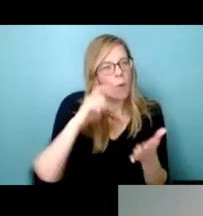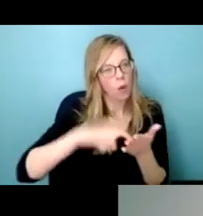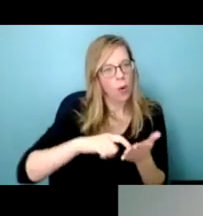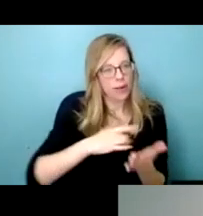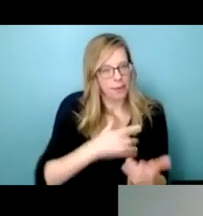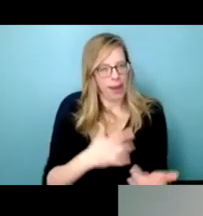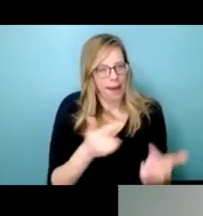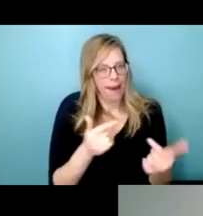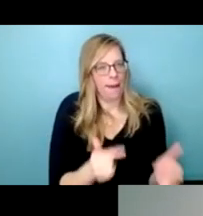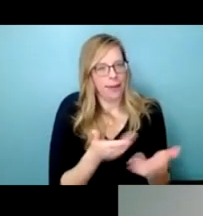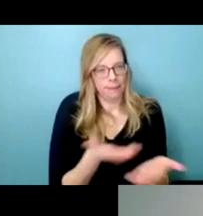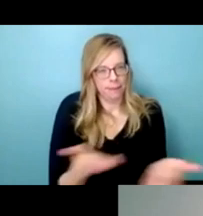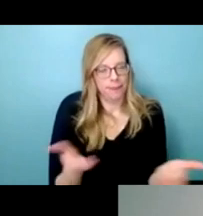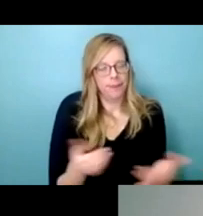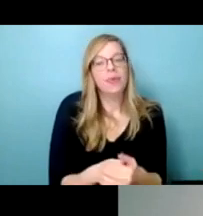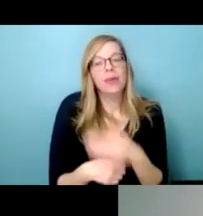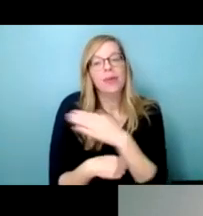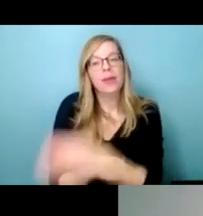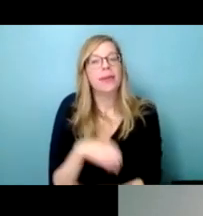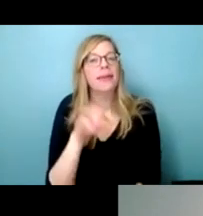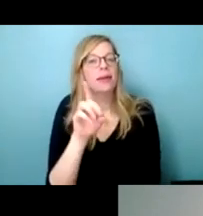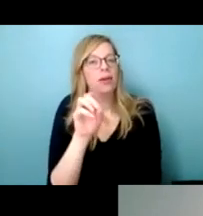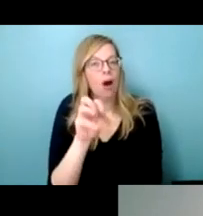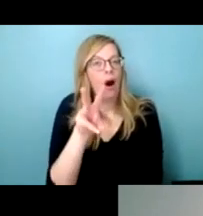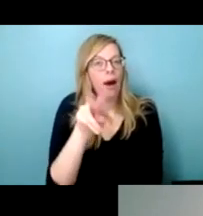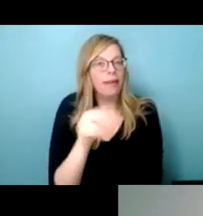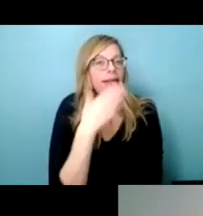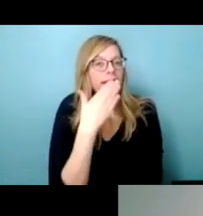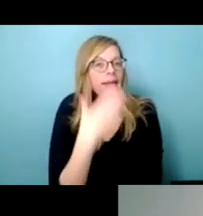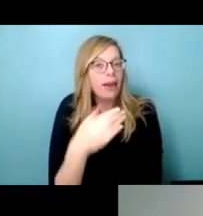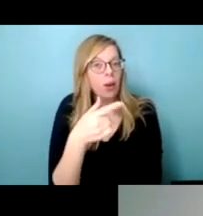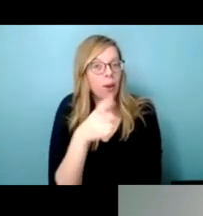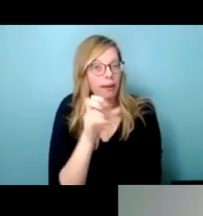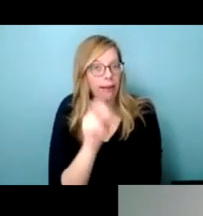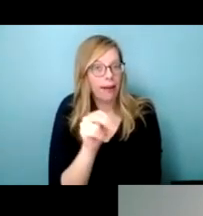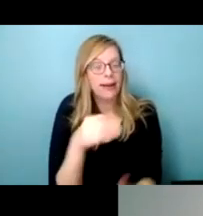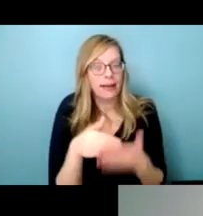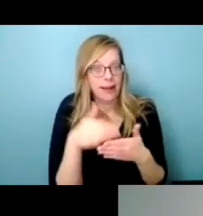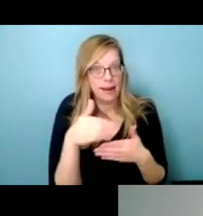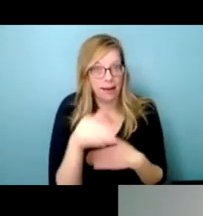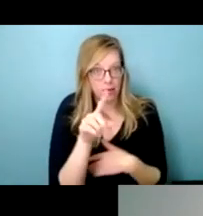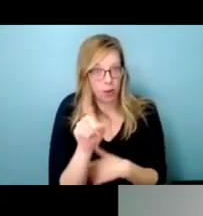Thank you, Glenn. So the next question I have, this is our dream.